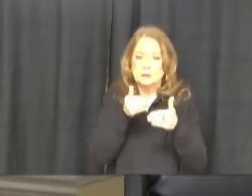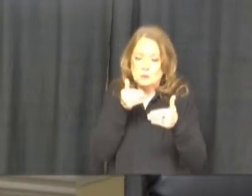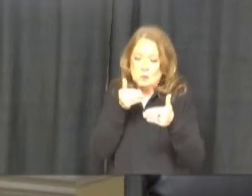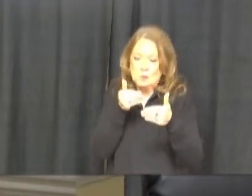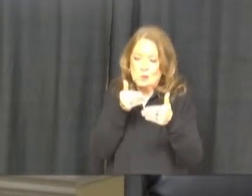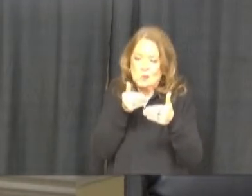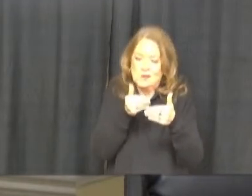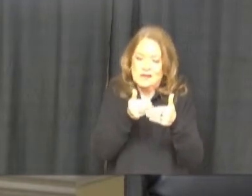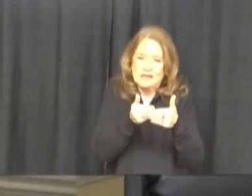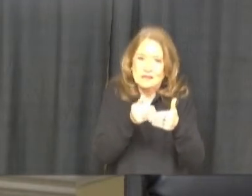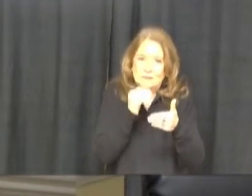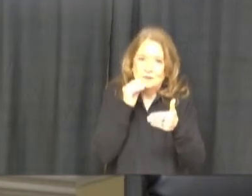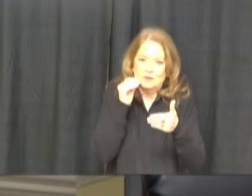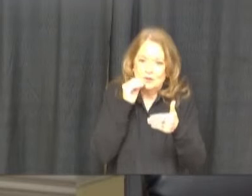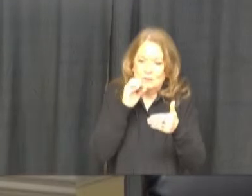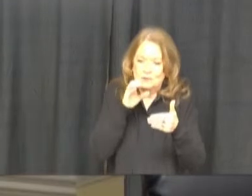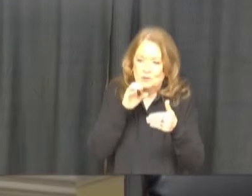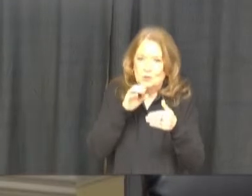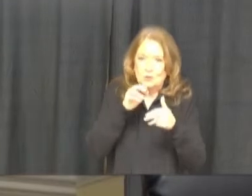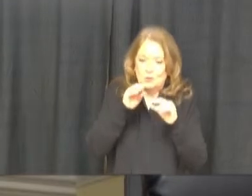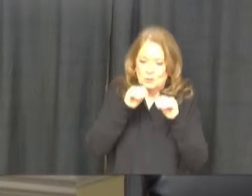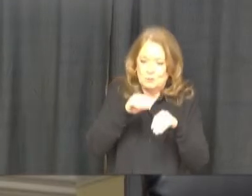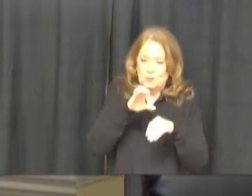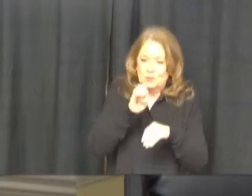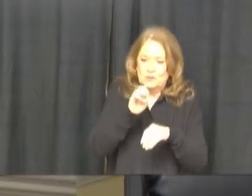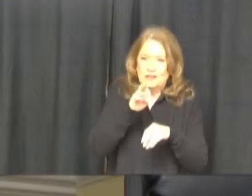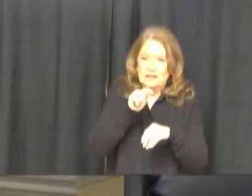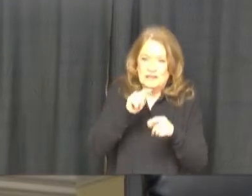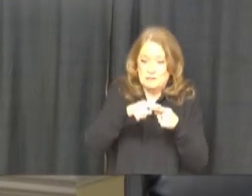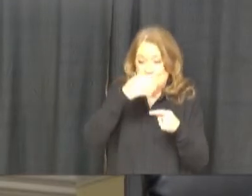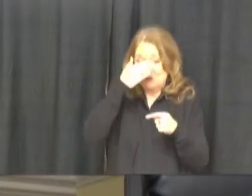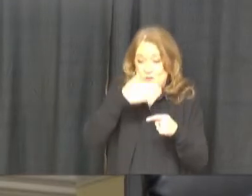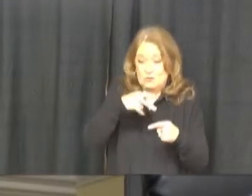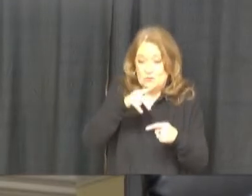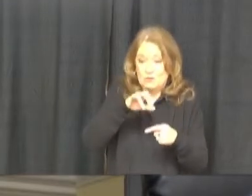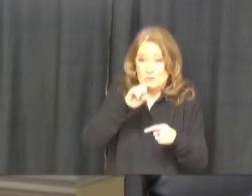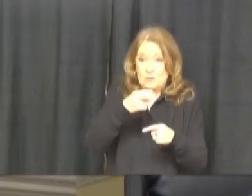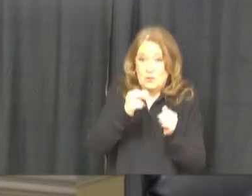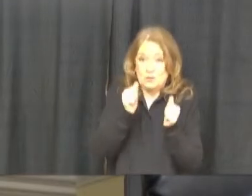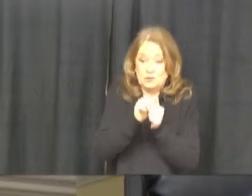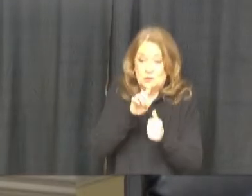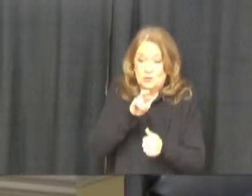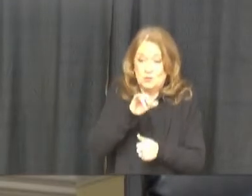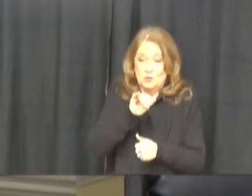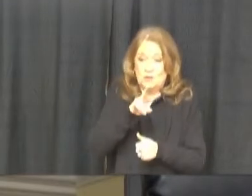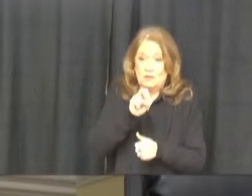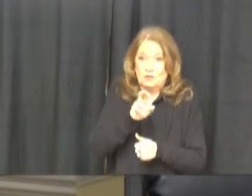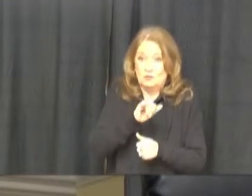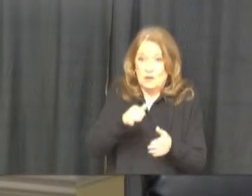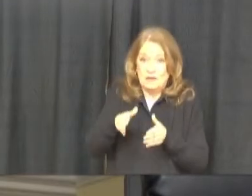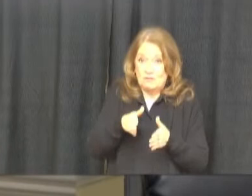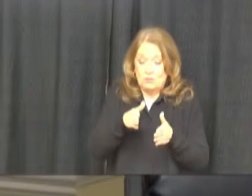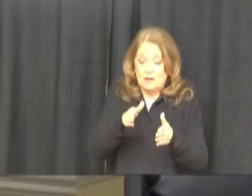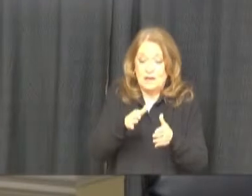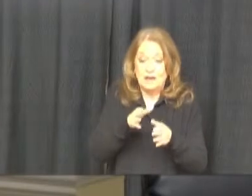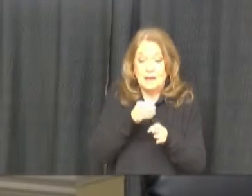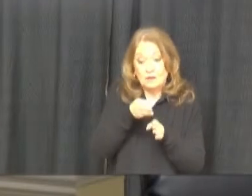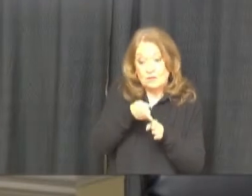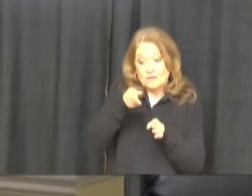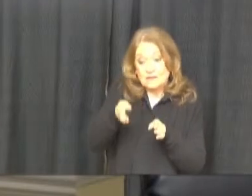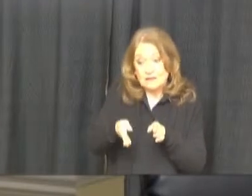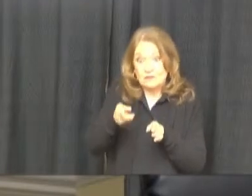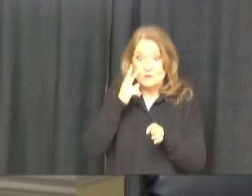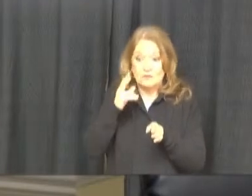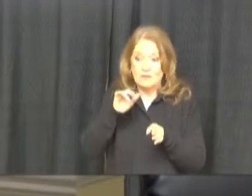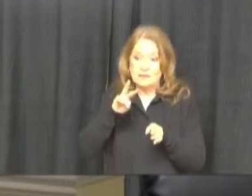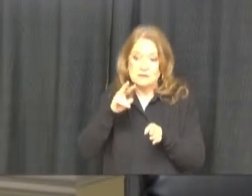the homes. We're cementing straight up to the front porch with the driveways. And on the side of it, that is the